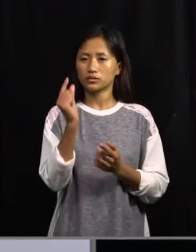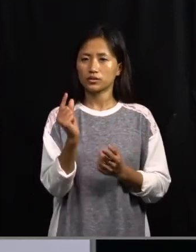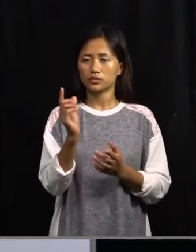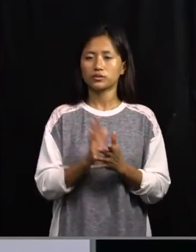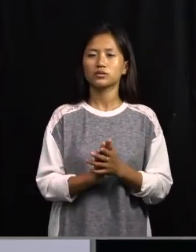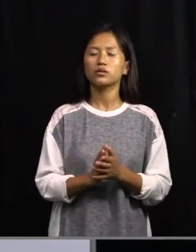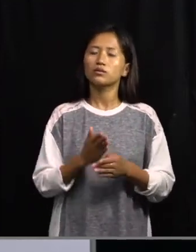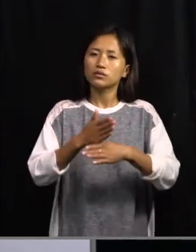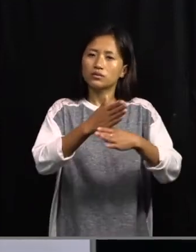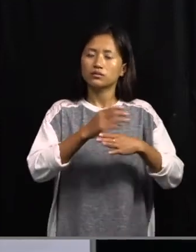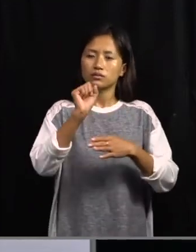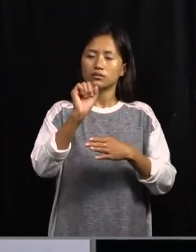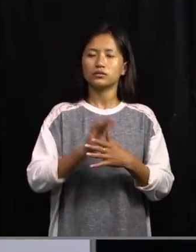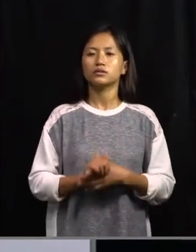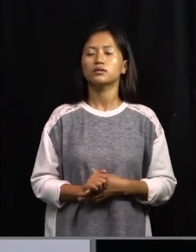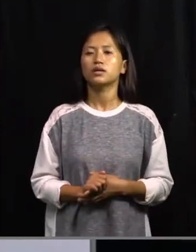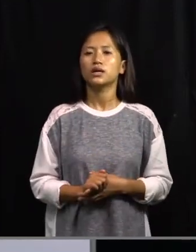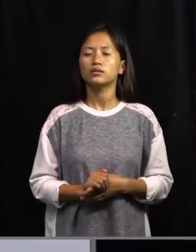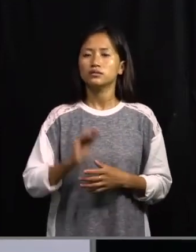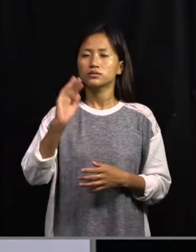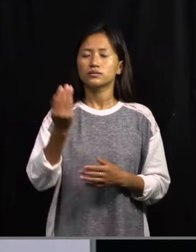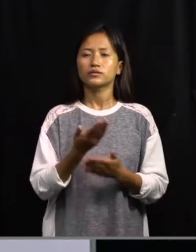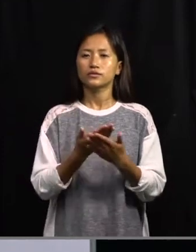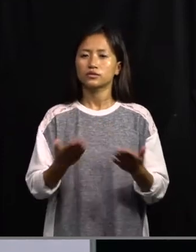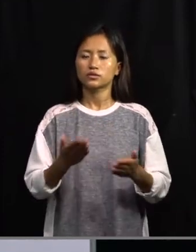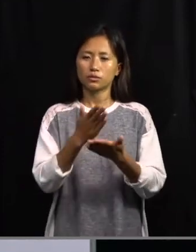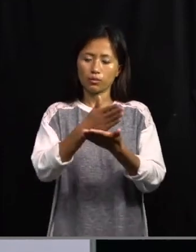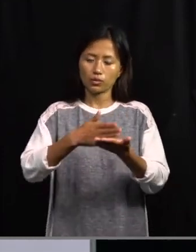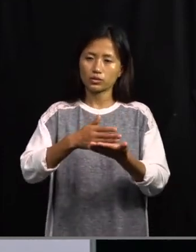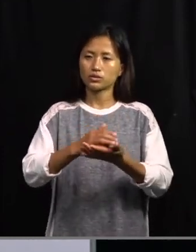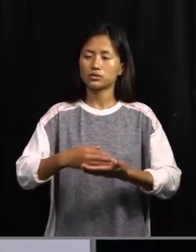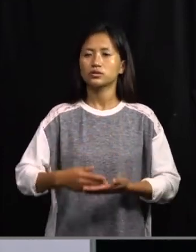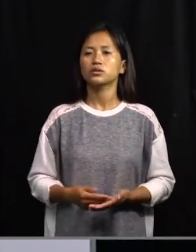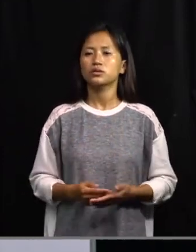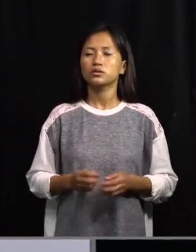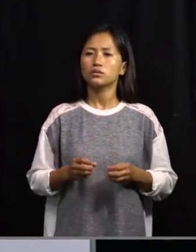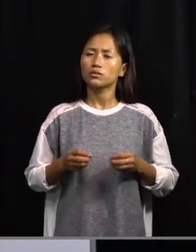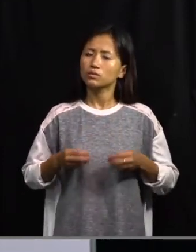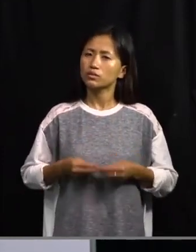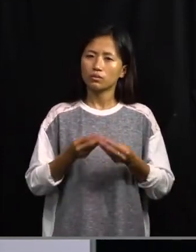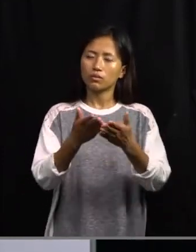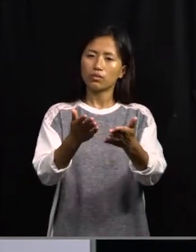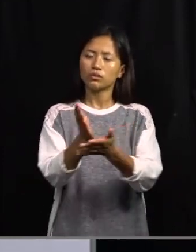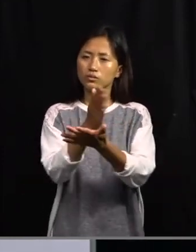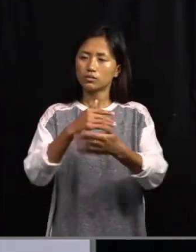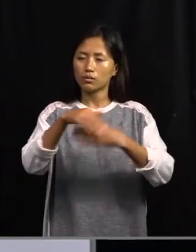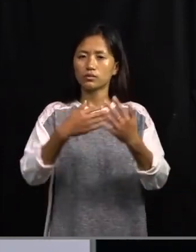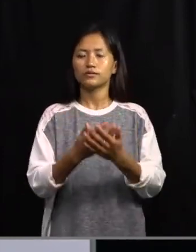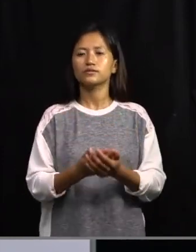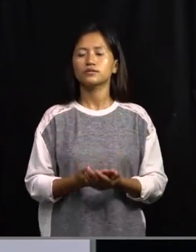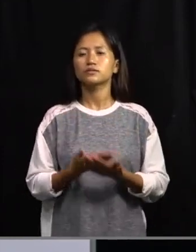share. When they sell some of this portion, or when they totally sold off all this,